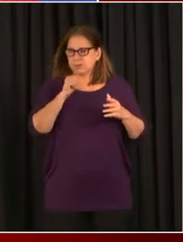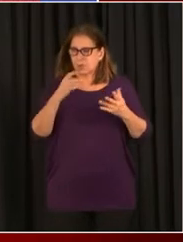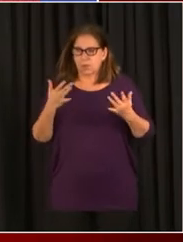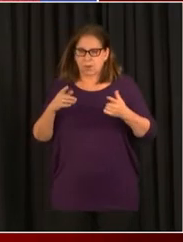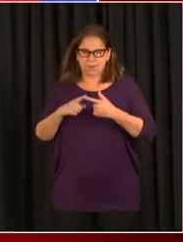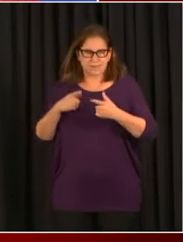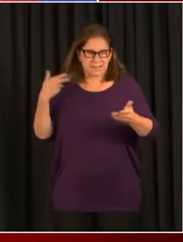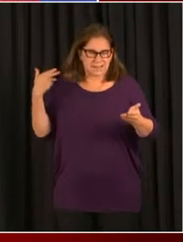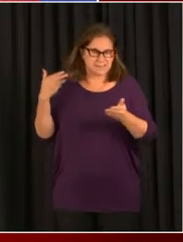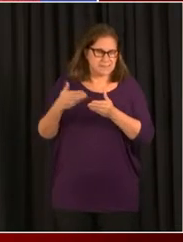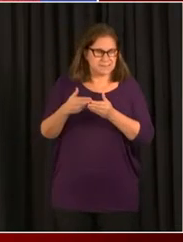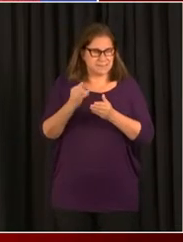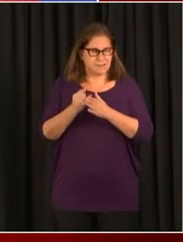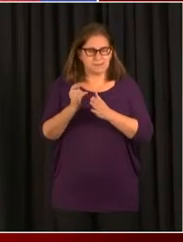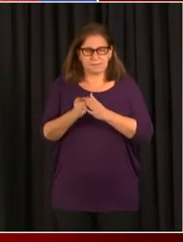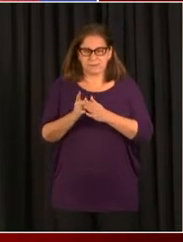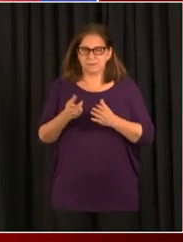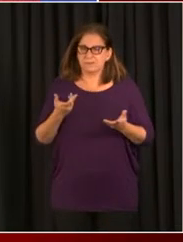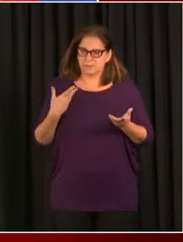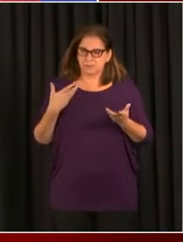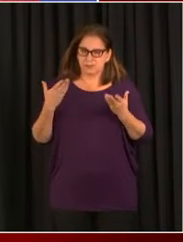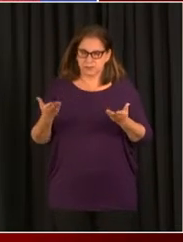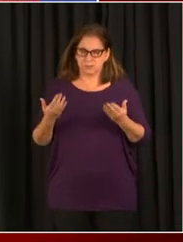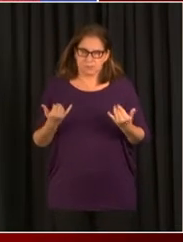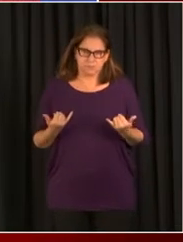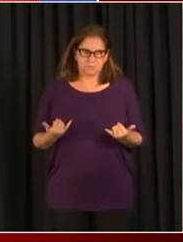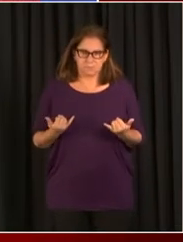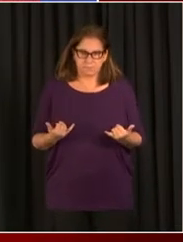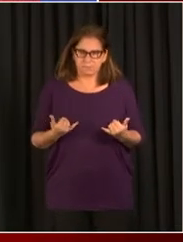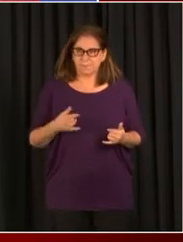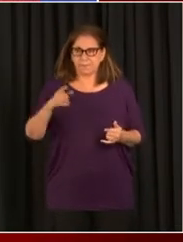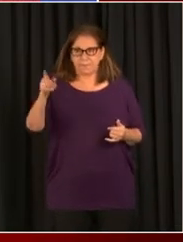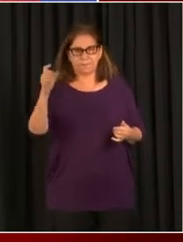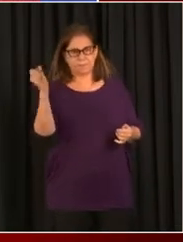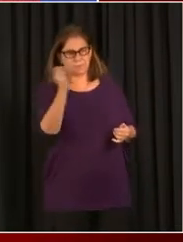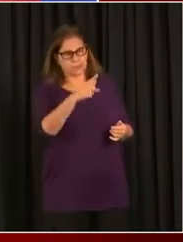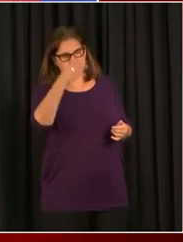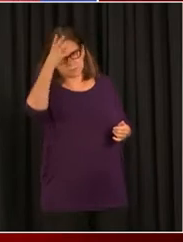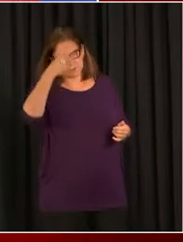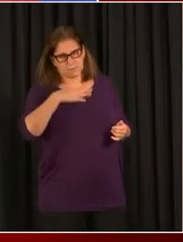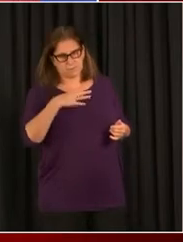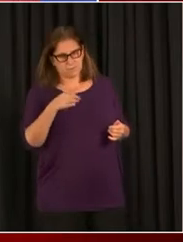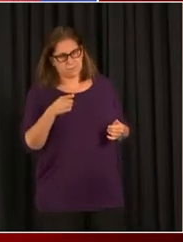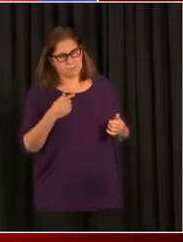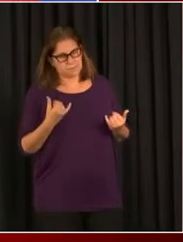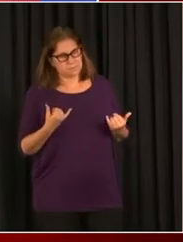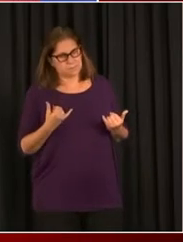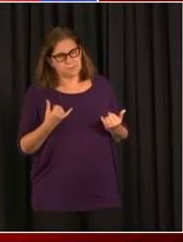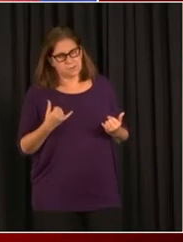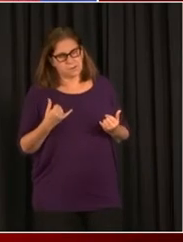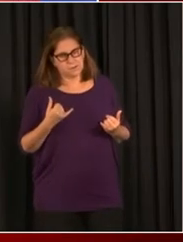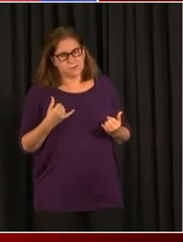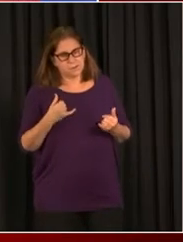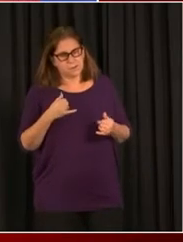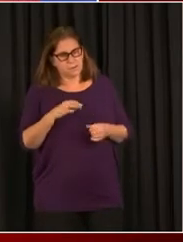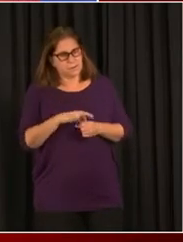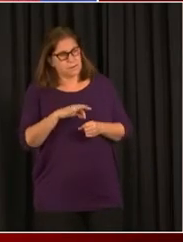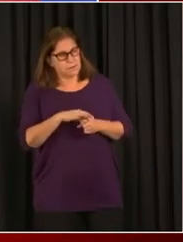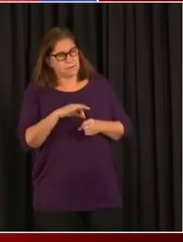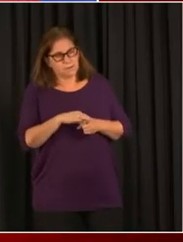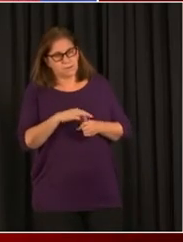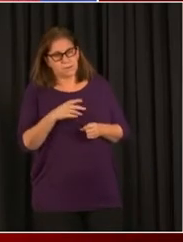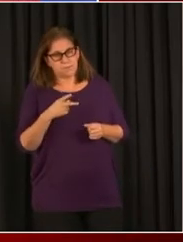Yes. Can I follow up on that, Mayor Bowser? Yes. I believe you waited until Election Day on the primary day to vote. What are your plans for